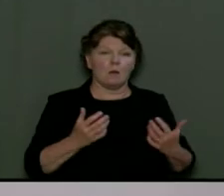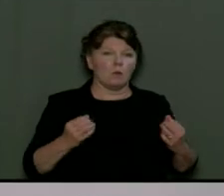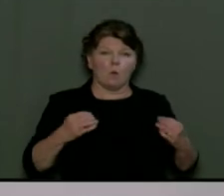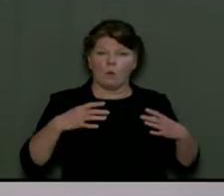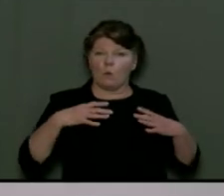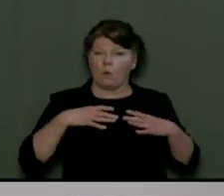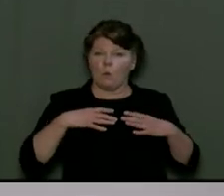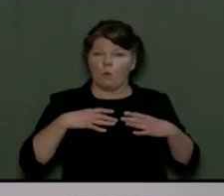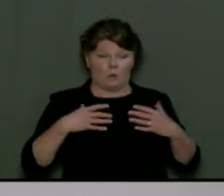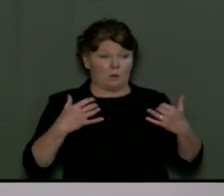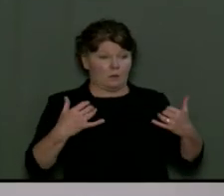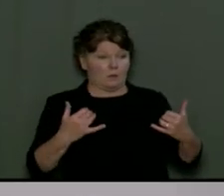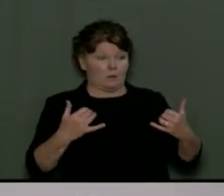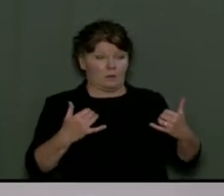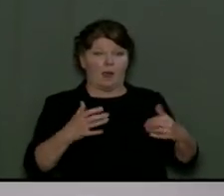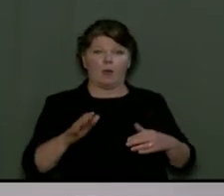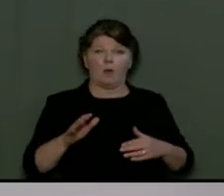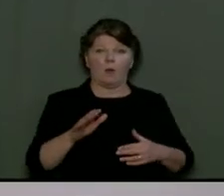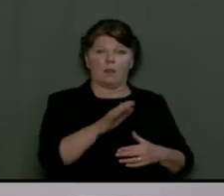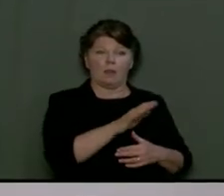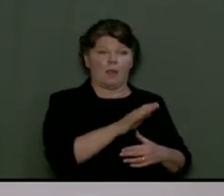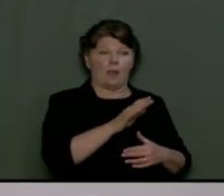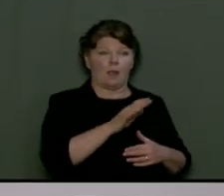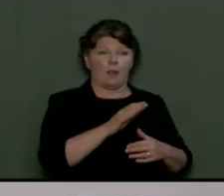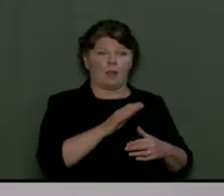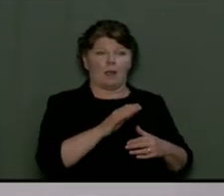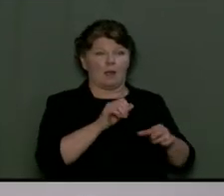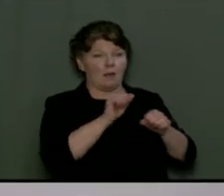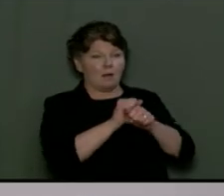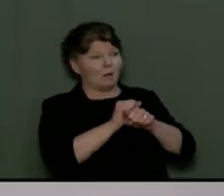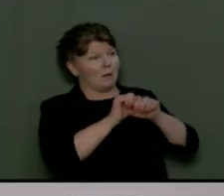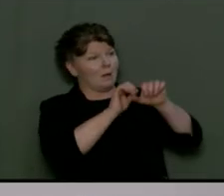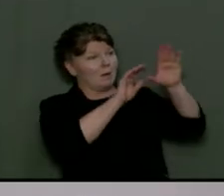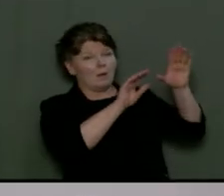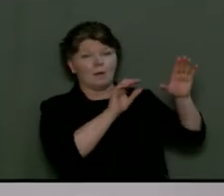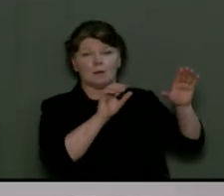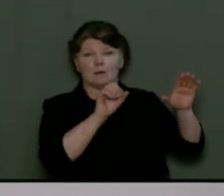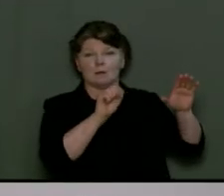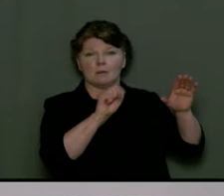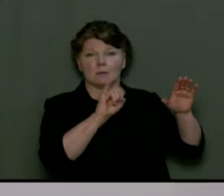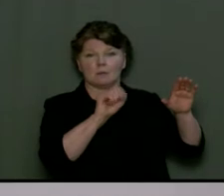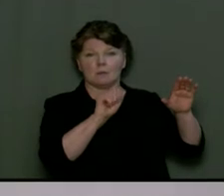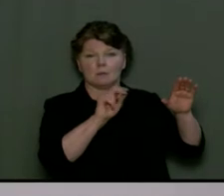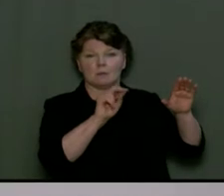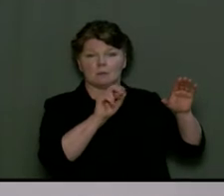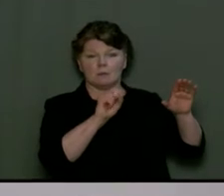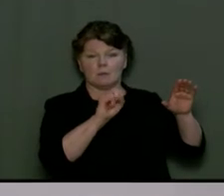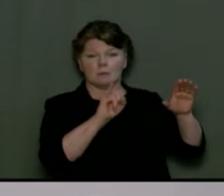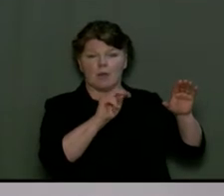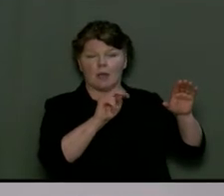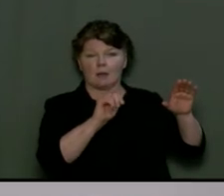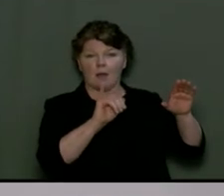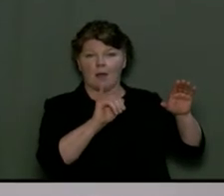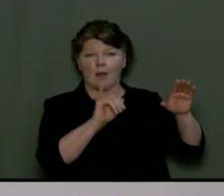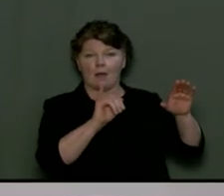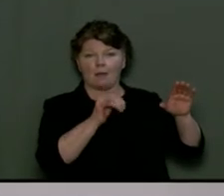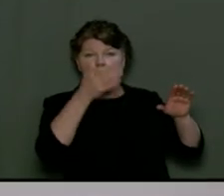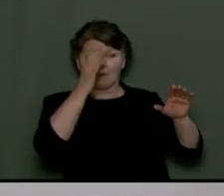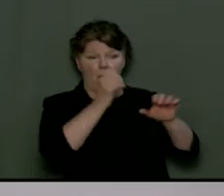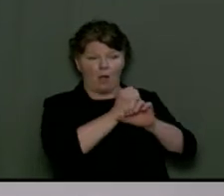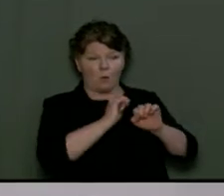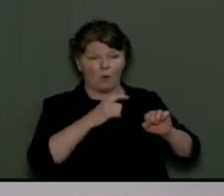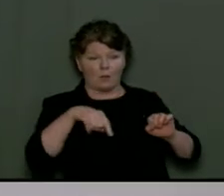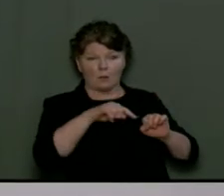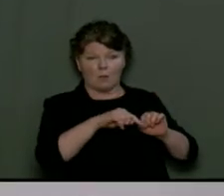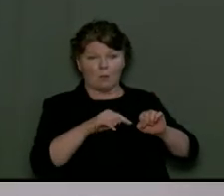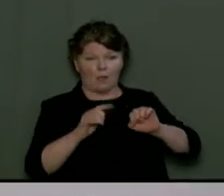But now, they are at the bottom of Mount Sinai because God himself had rescued them from